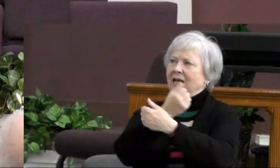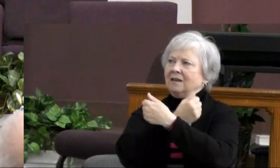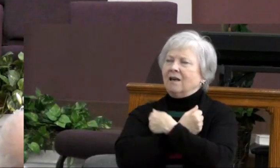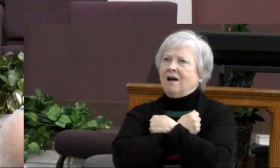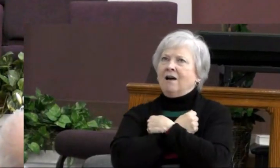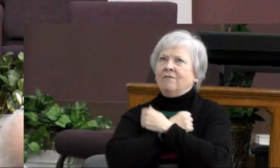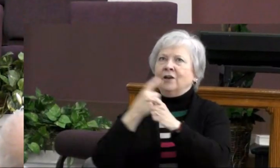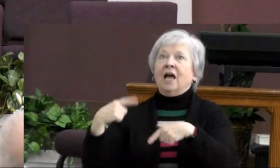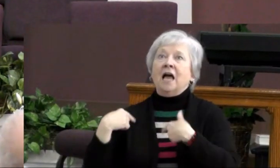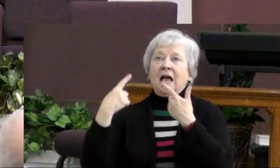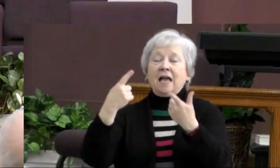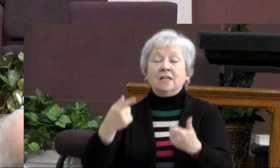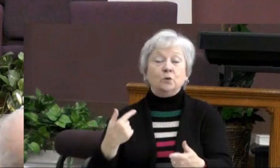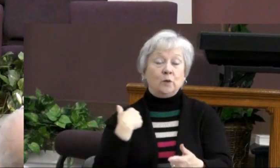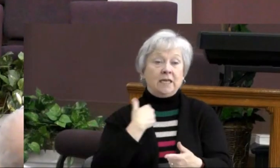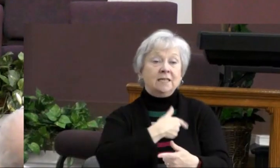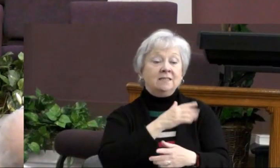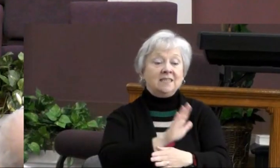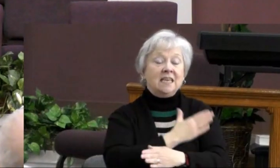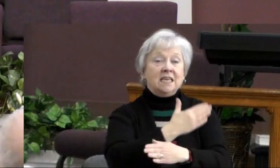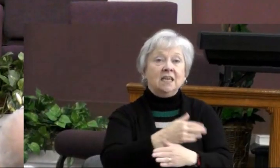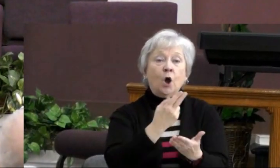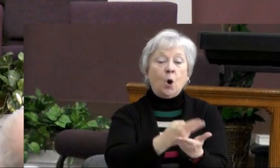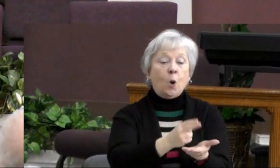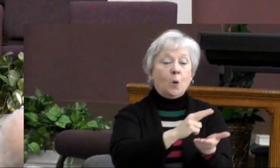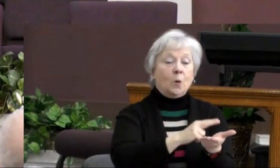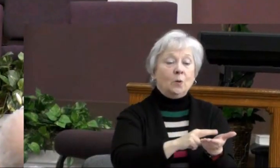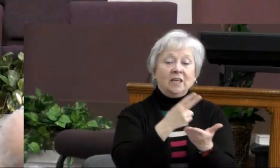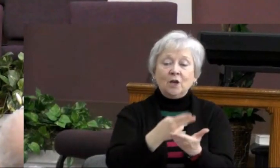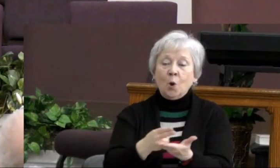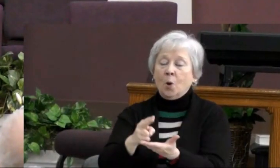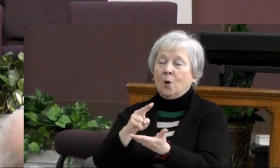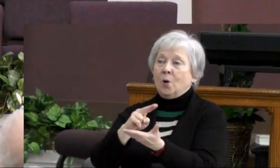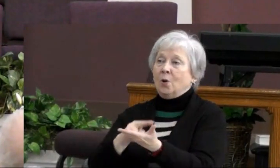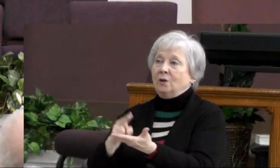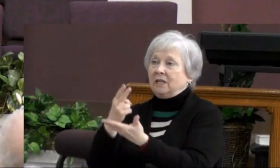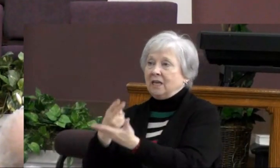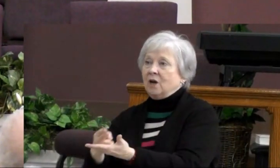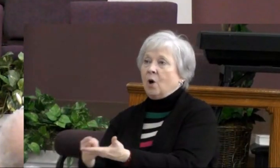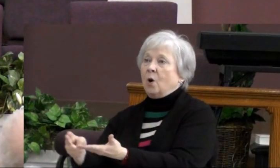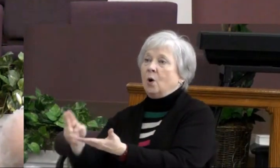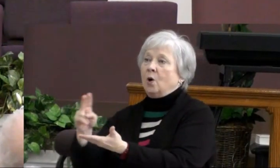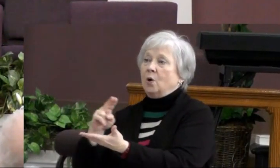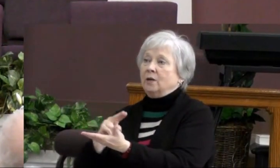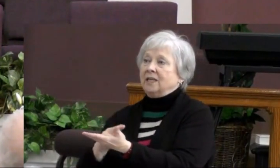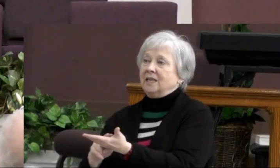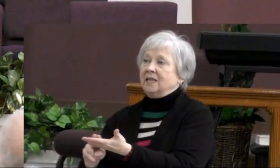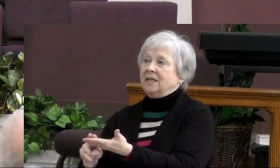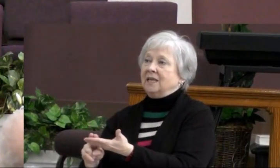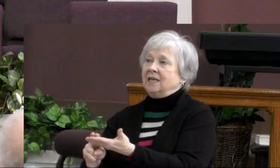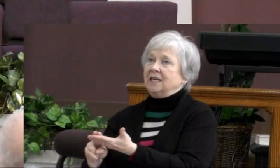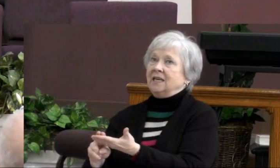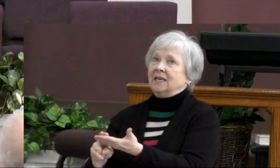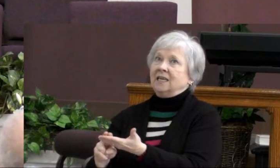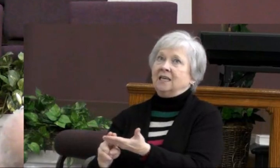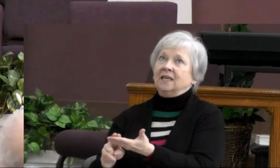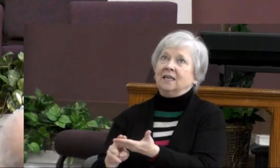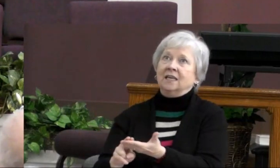Power and love as we sing, holy, holy, holy.